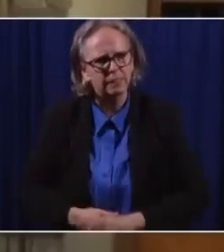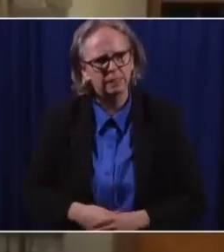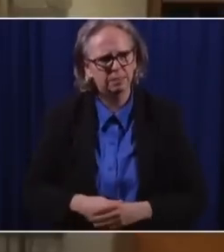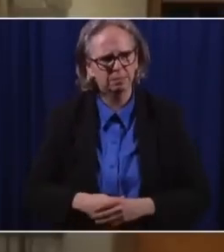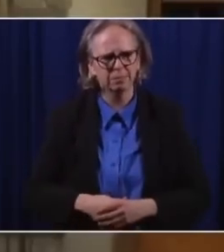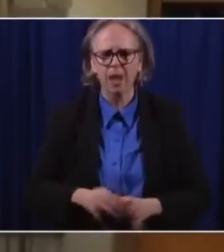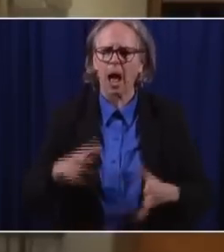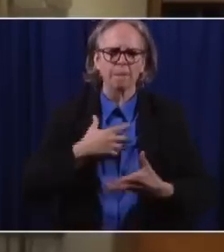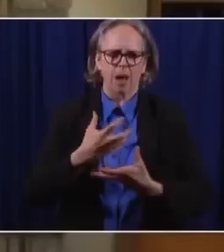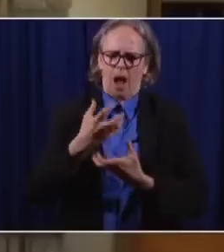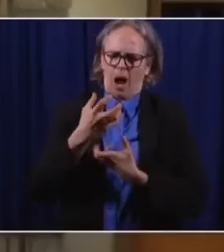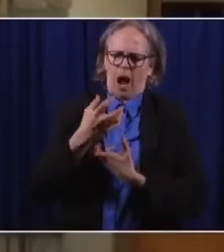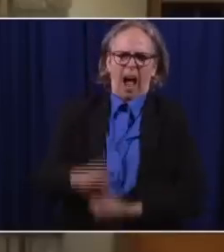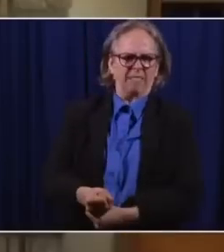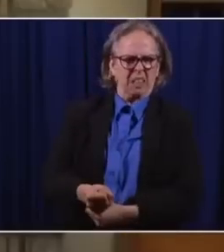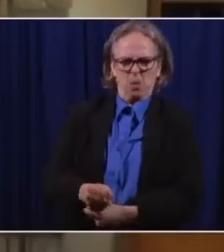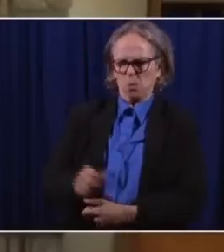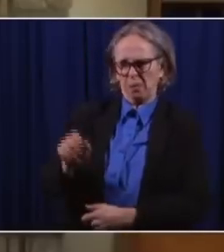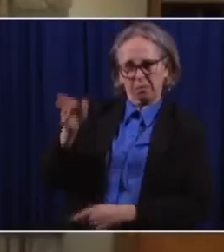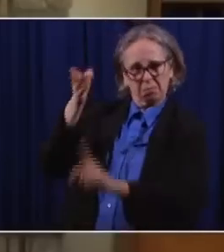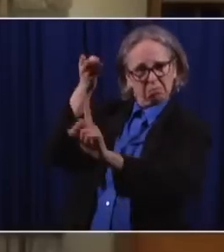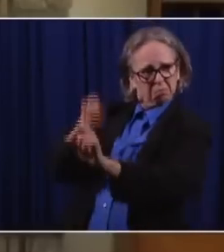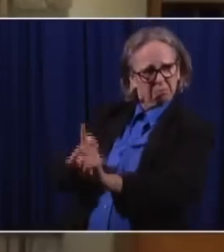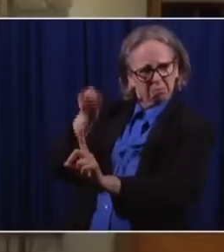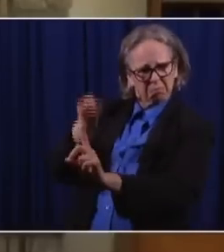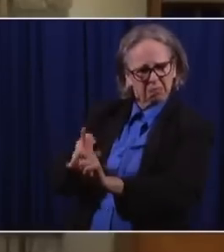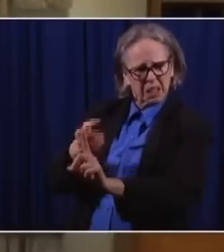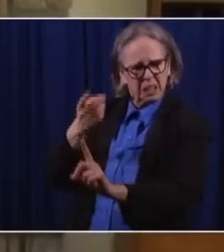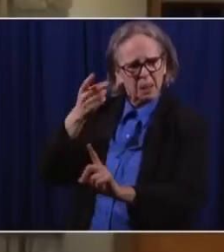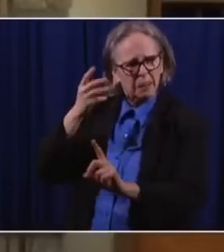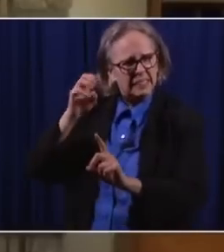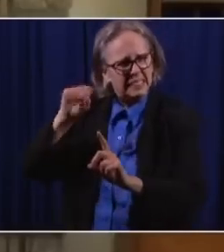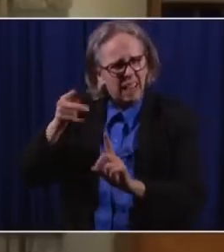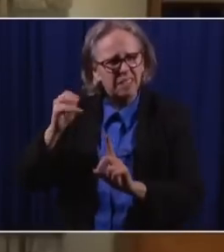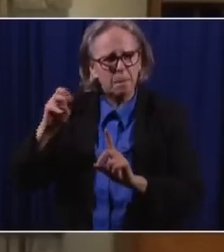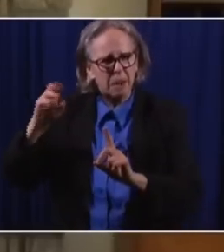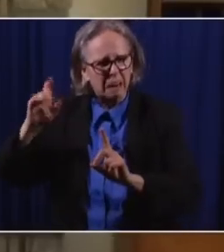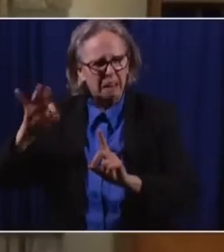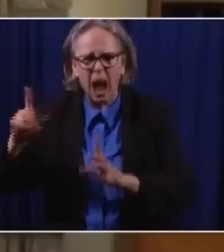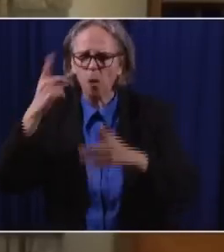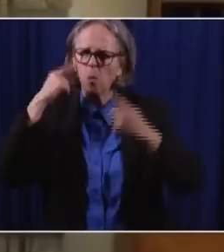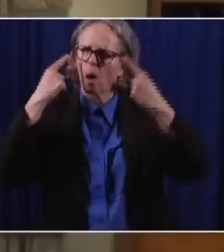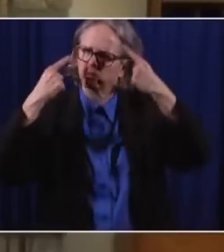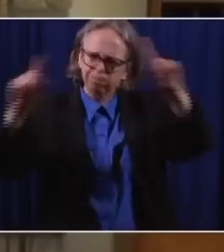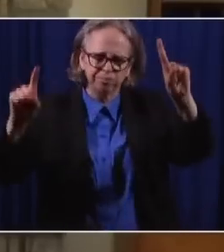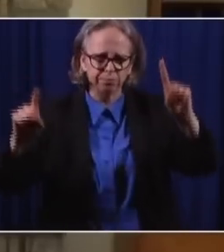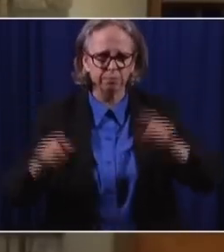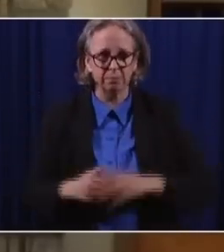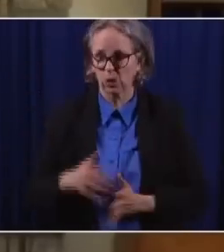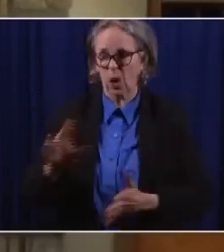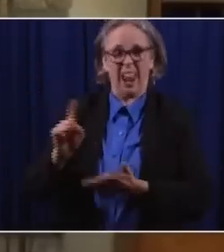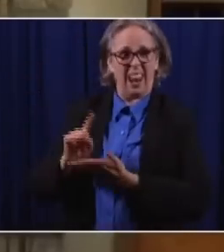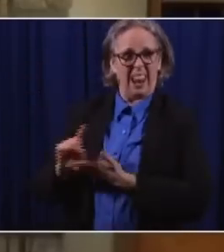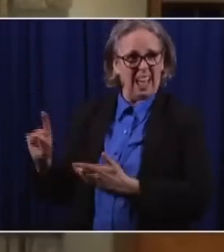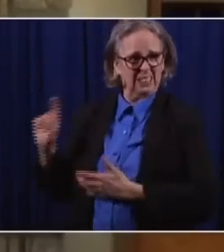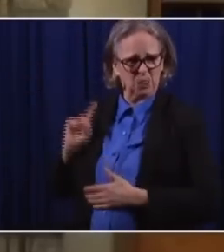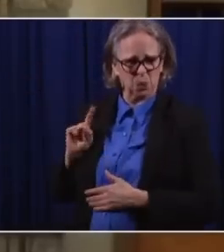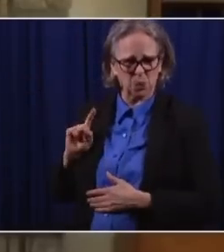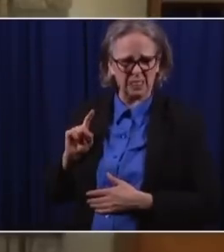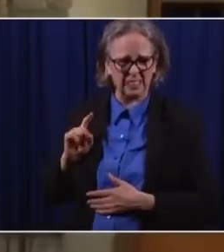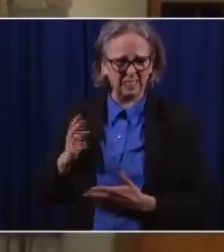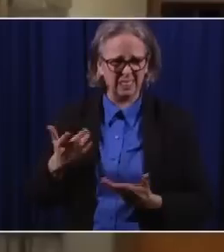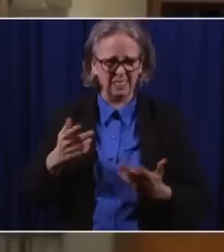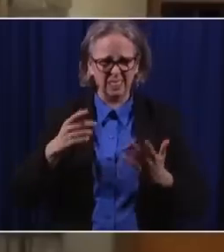Director McLeod. In fact, just this week, an editorial in Crane's Cleveland Business praised BWC as a, quote,